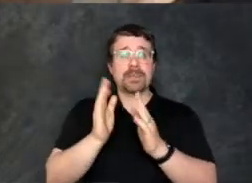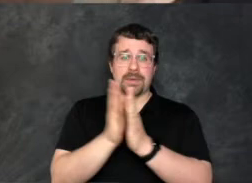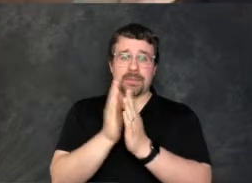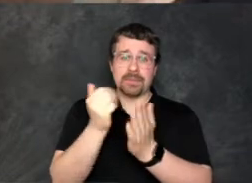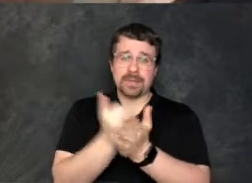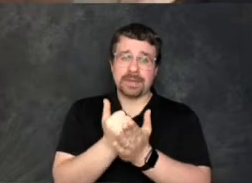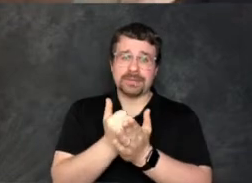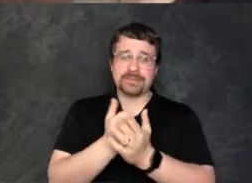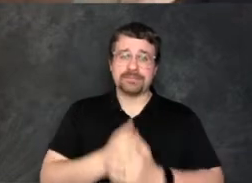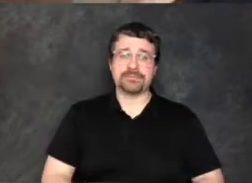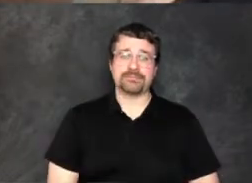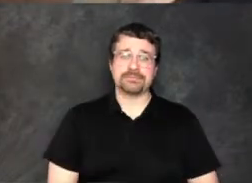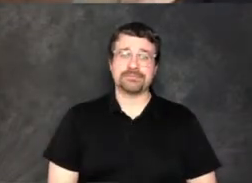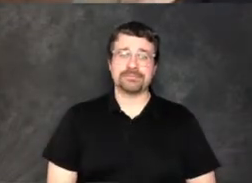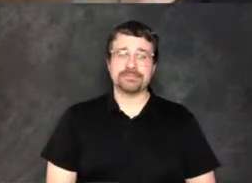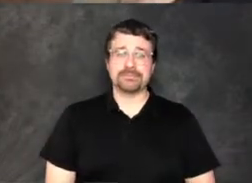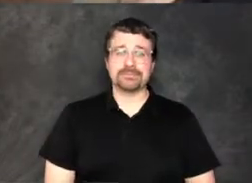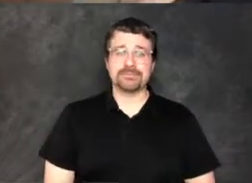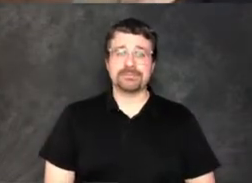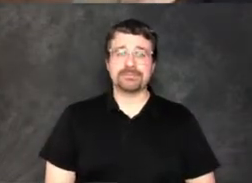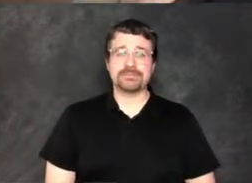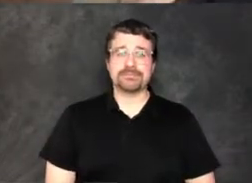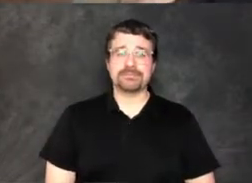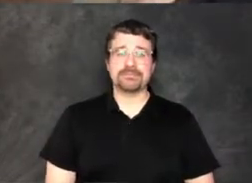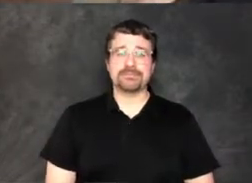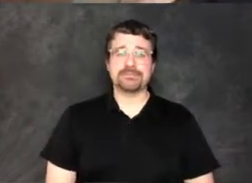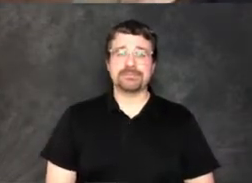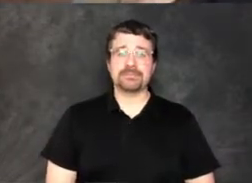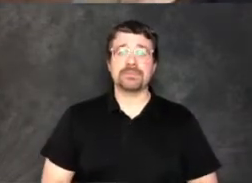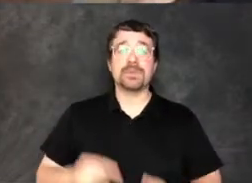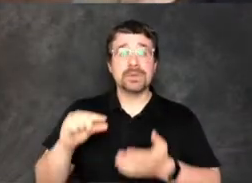this in his precious name. Amen.